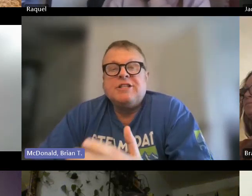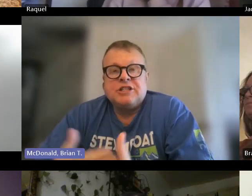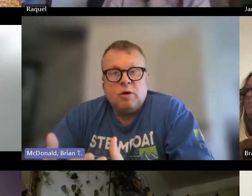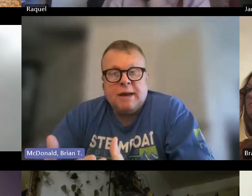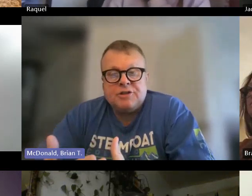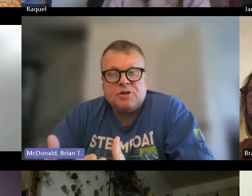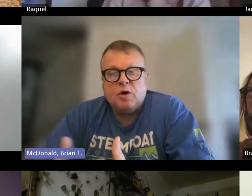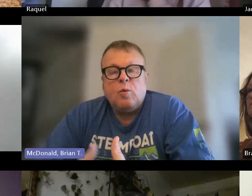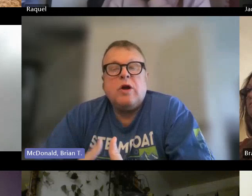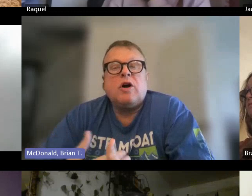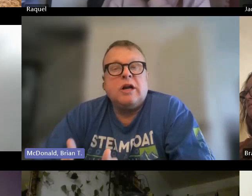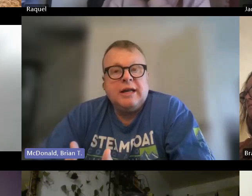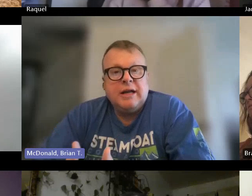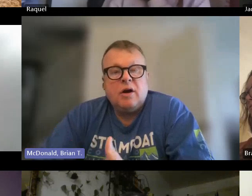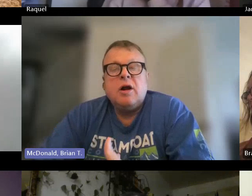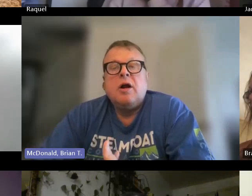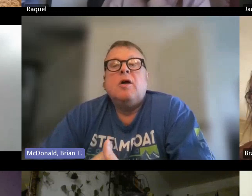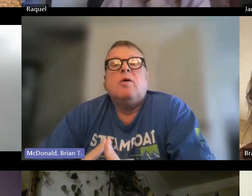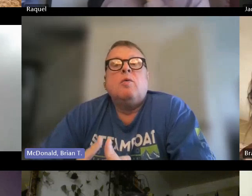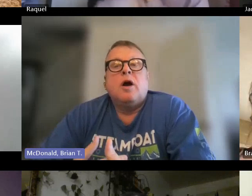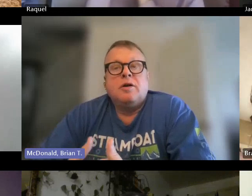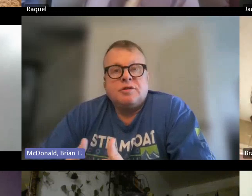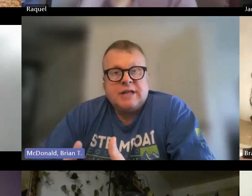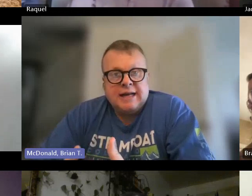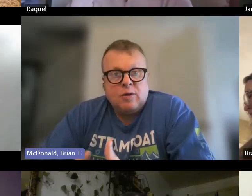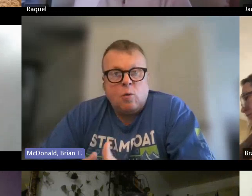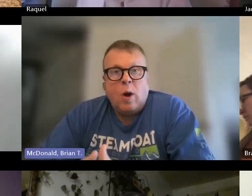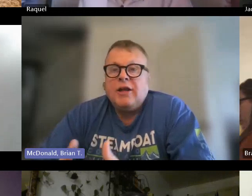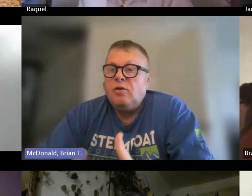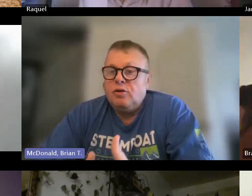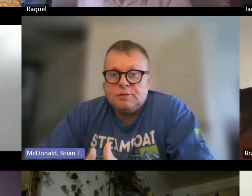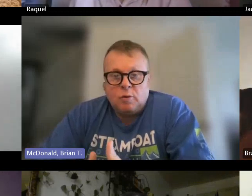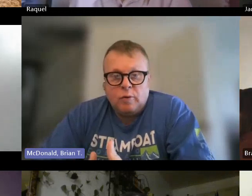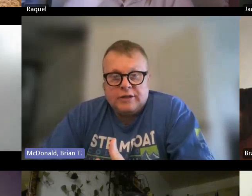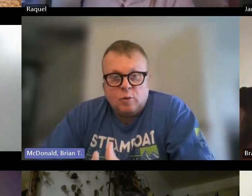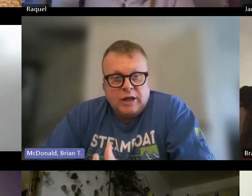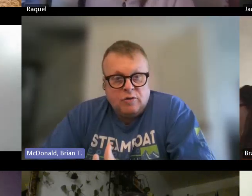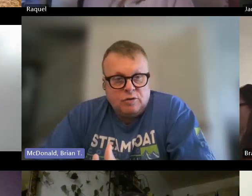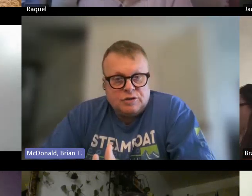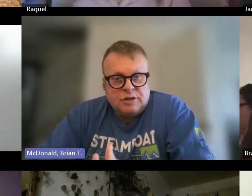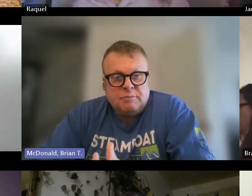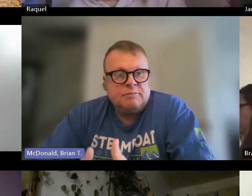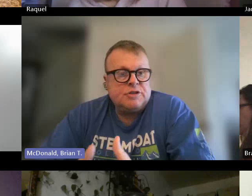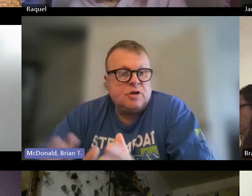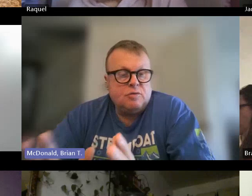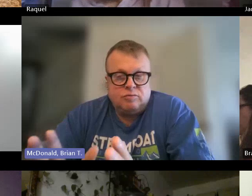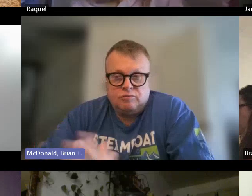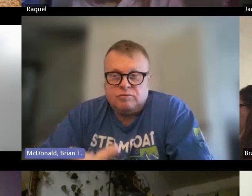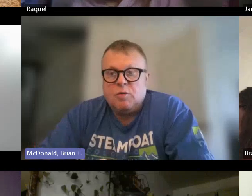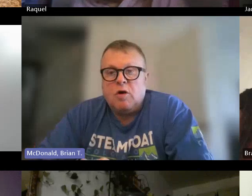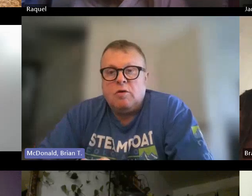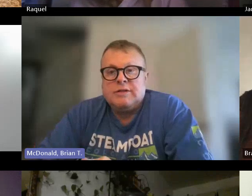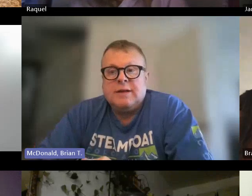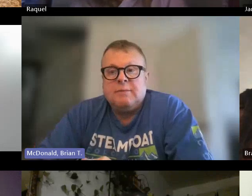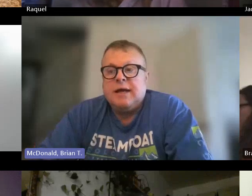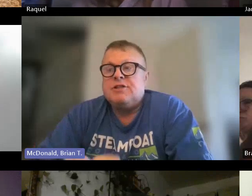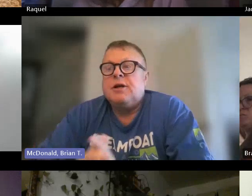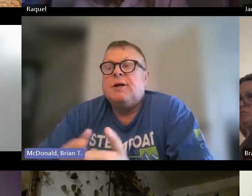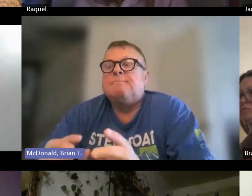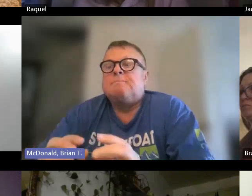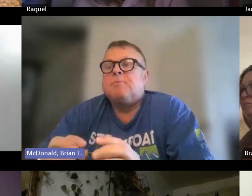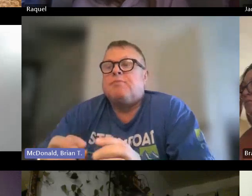So I just want to make sure we are clear. We're understanding why you lose points the way you lose them. So we're all on the